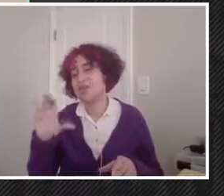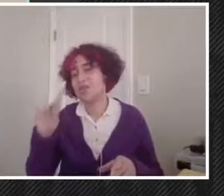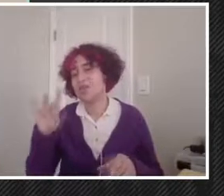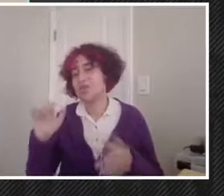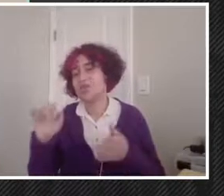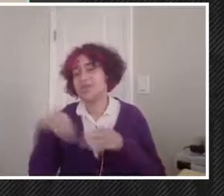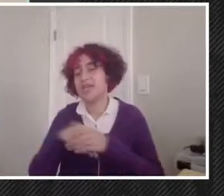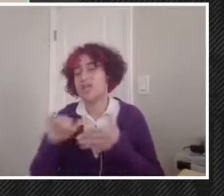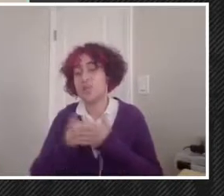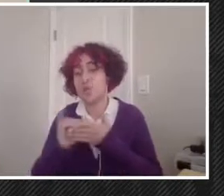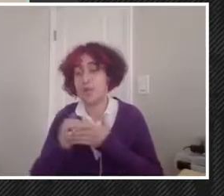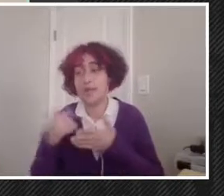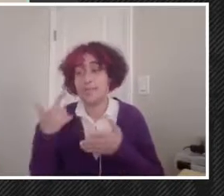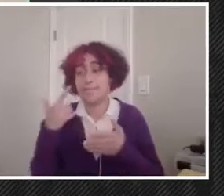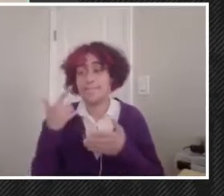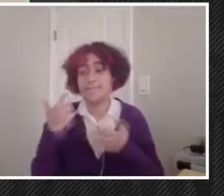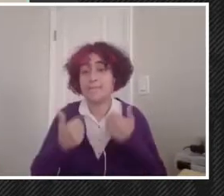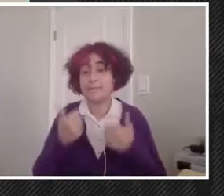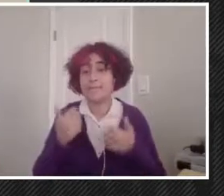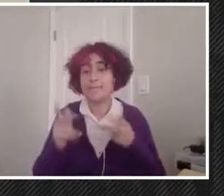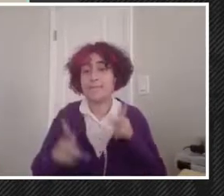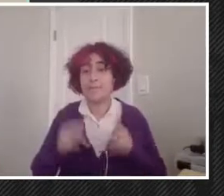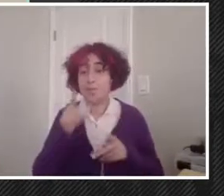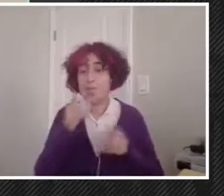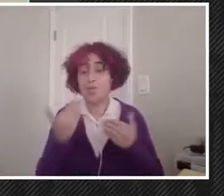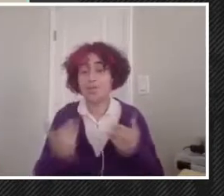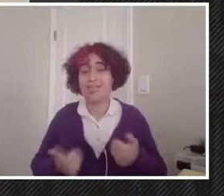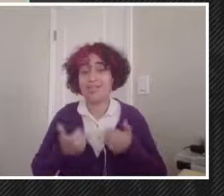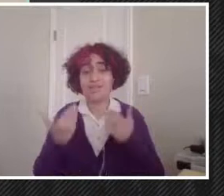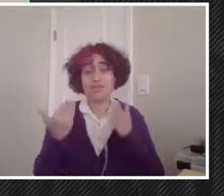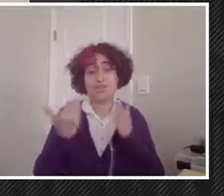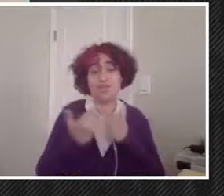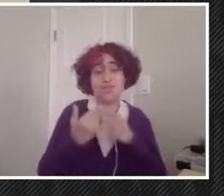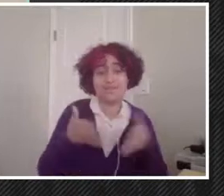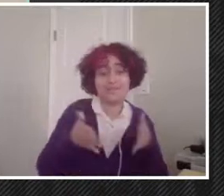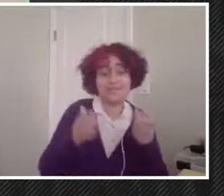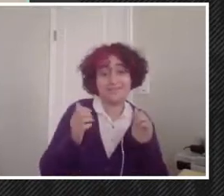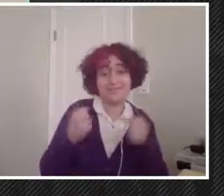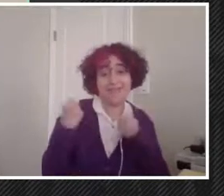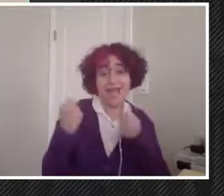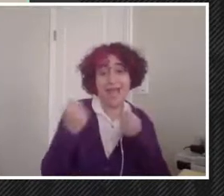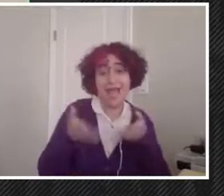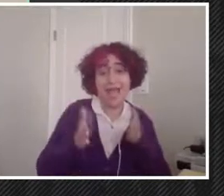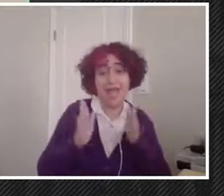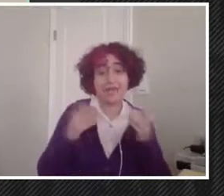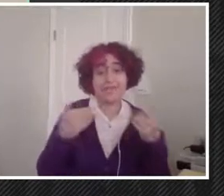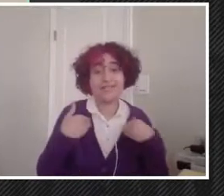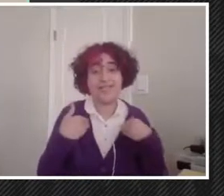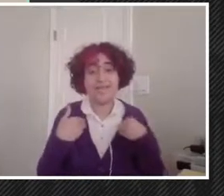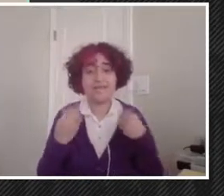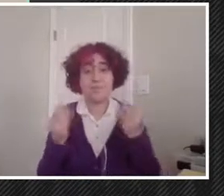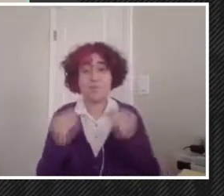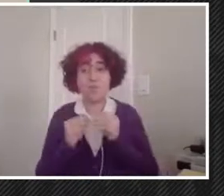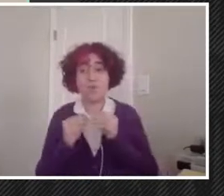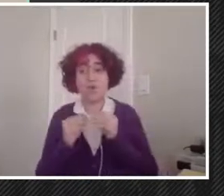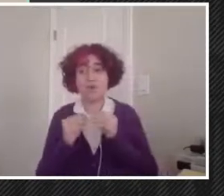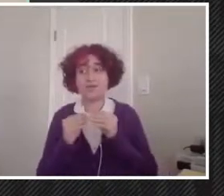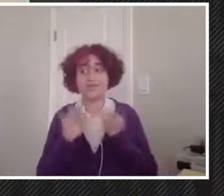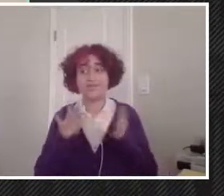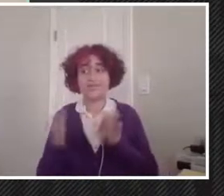live approximate to highways are more likely to have high morbidity rates, are more exposed to environmental pollutants.